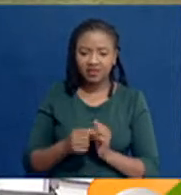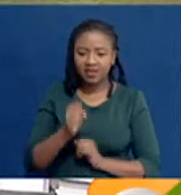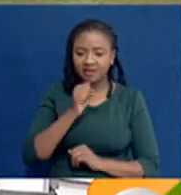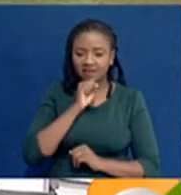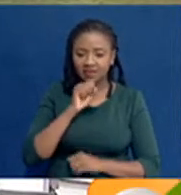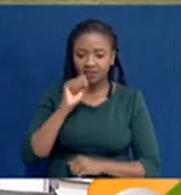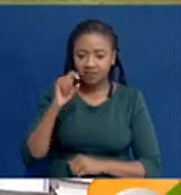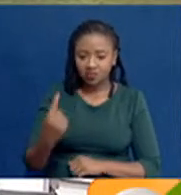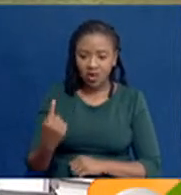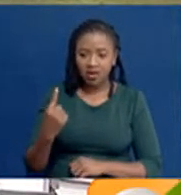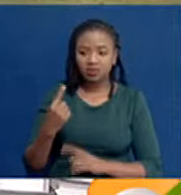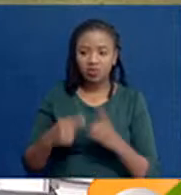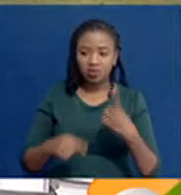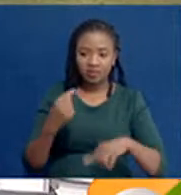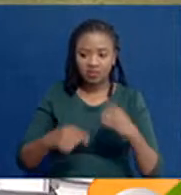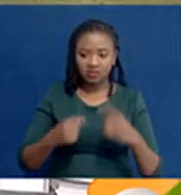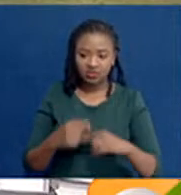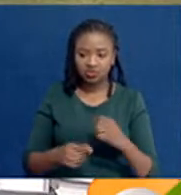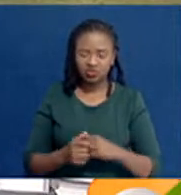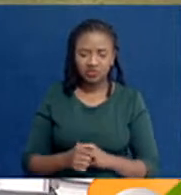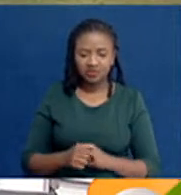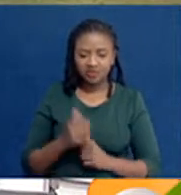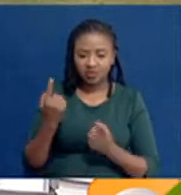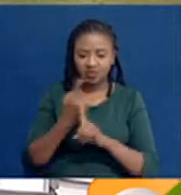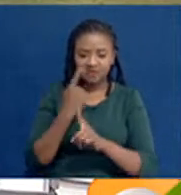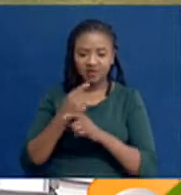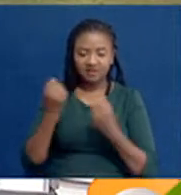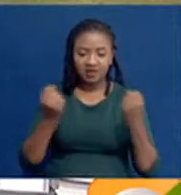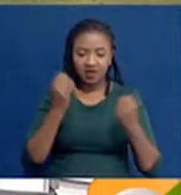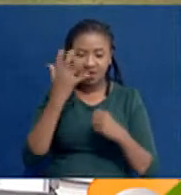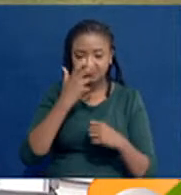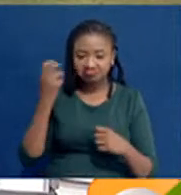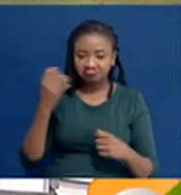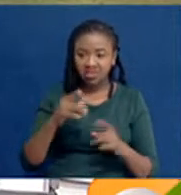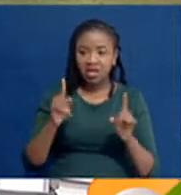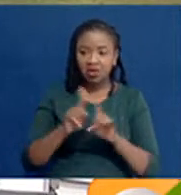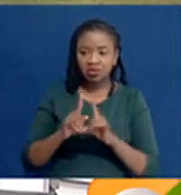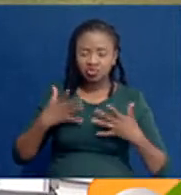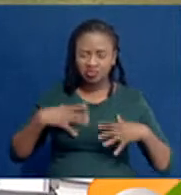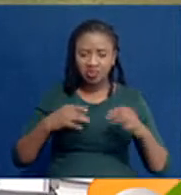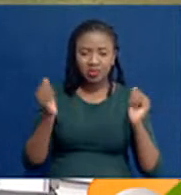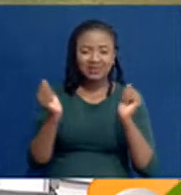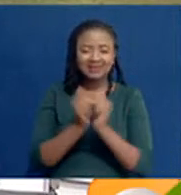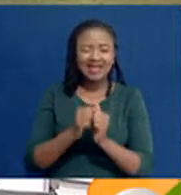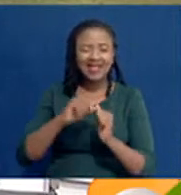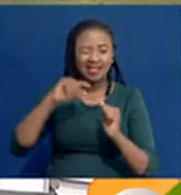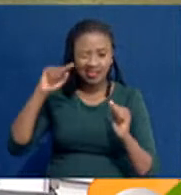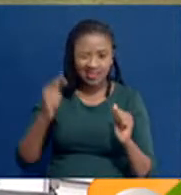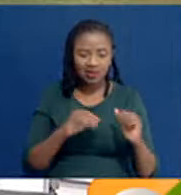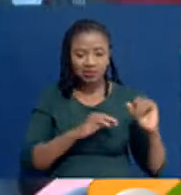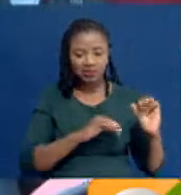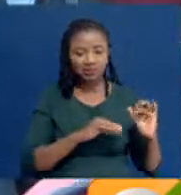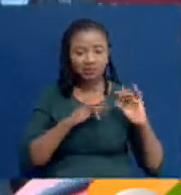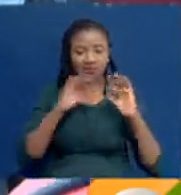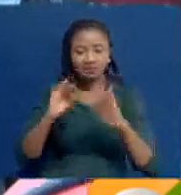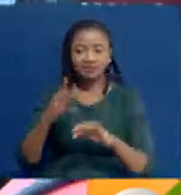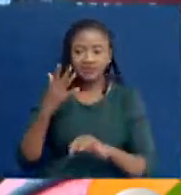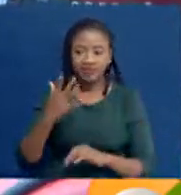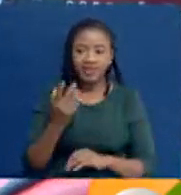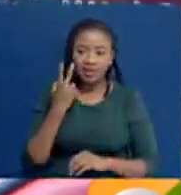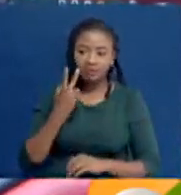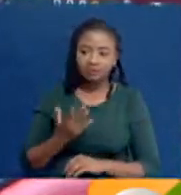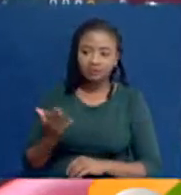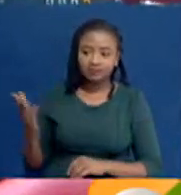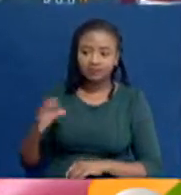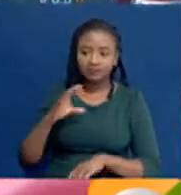competition that was attended by an estimated 10,000 spectators at the Nairobi Ngong Racecourse. Desai scored